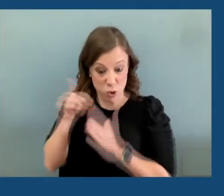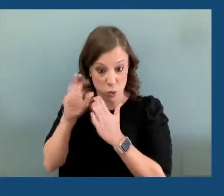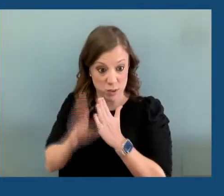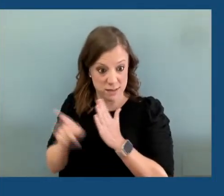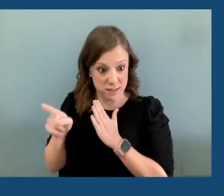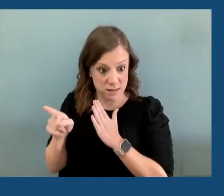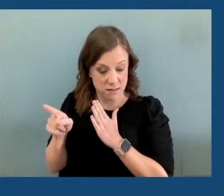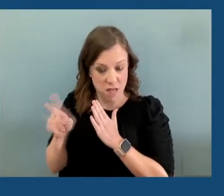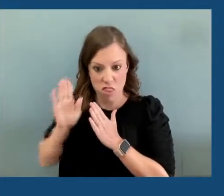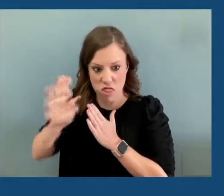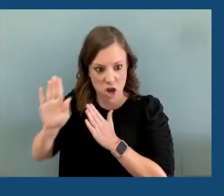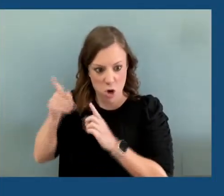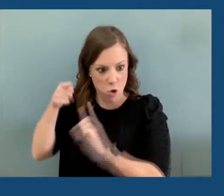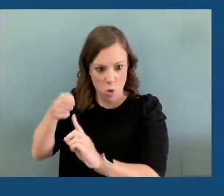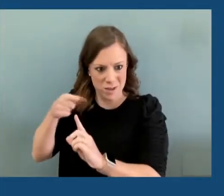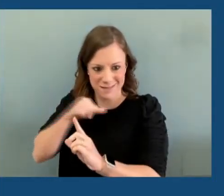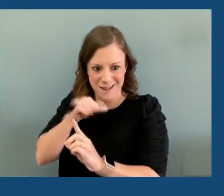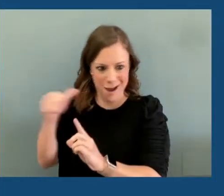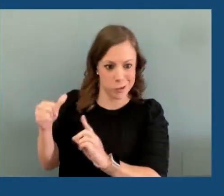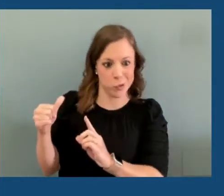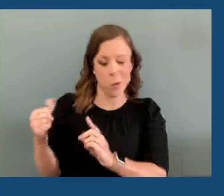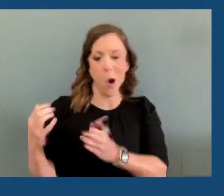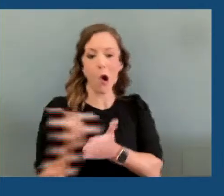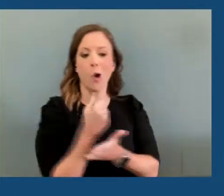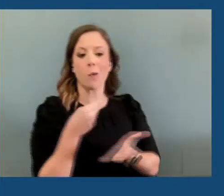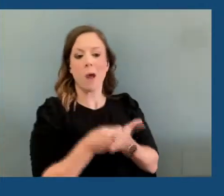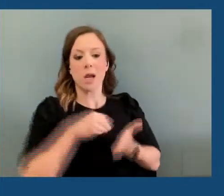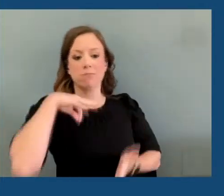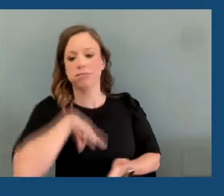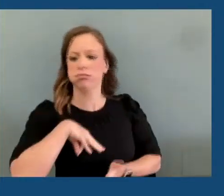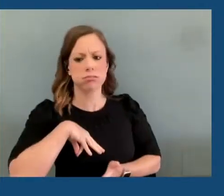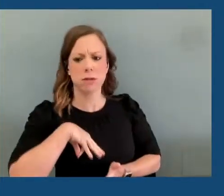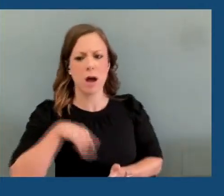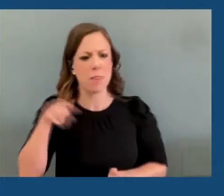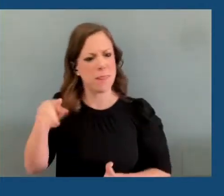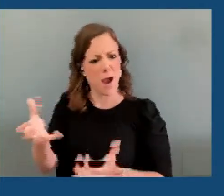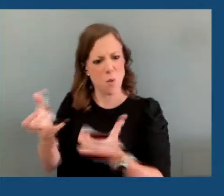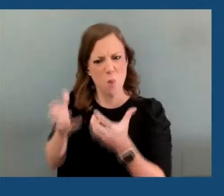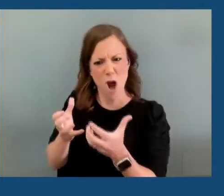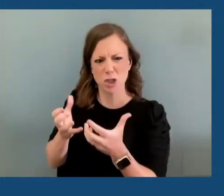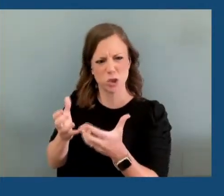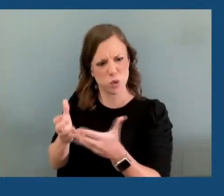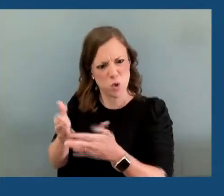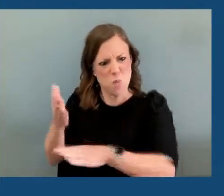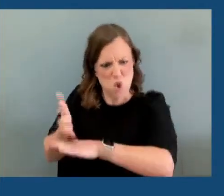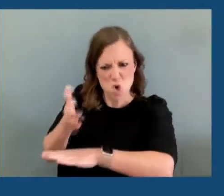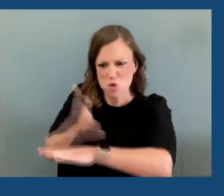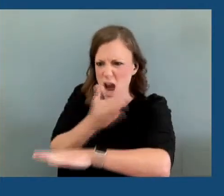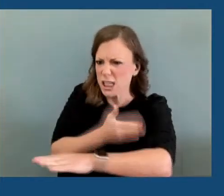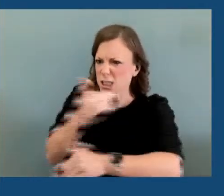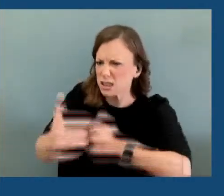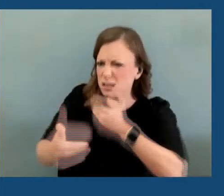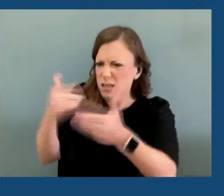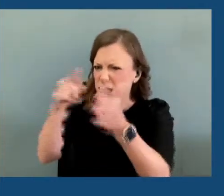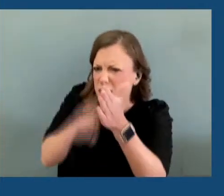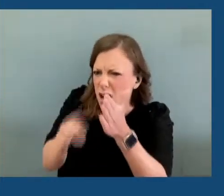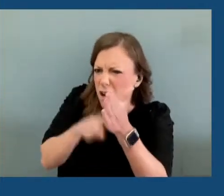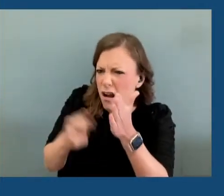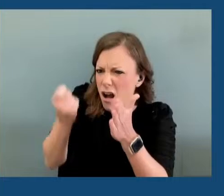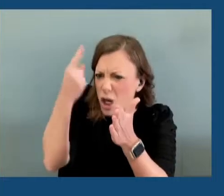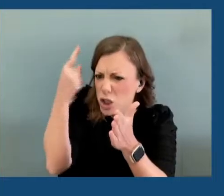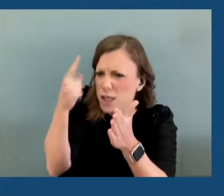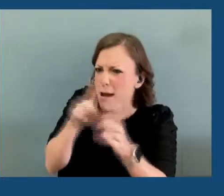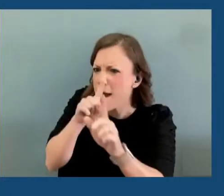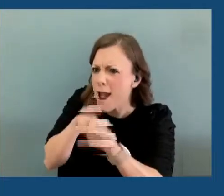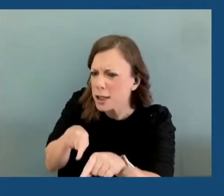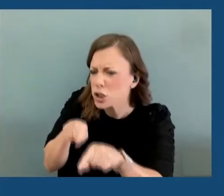to foster progress for mankind, womankind, and to innovate, to be creative, to learn